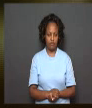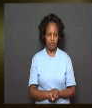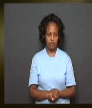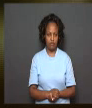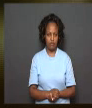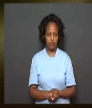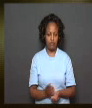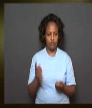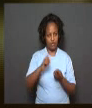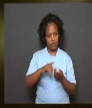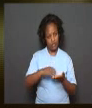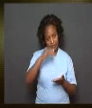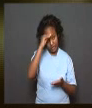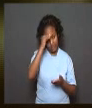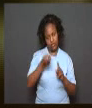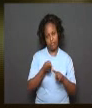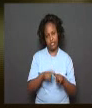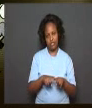Let's get back to our lesson.